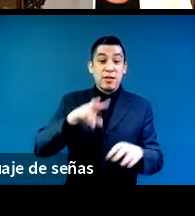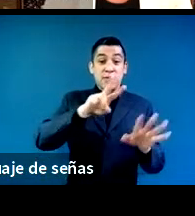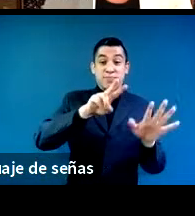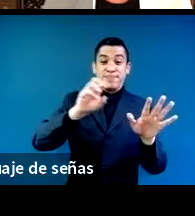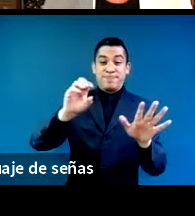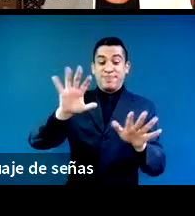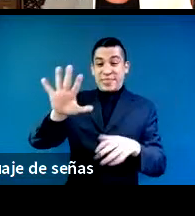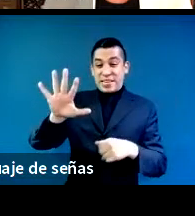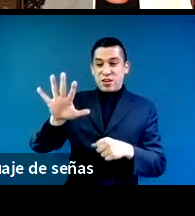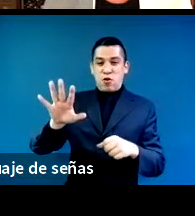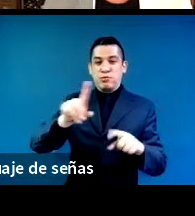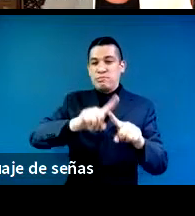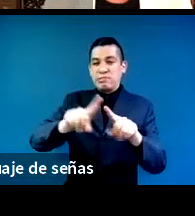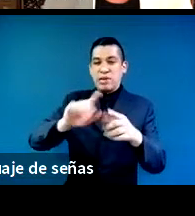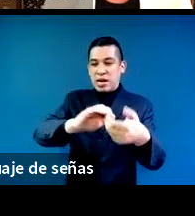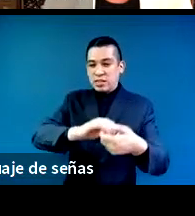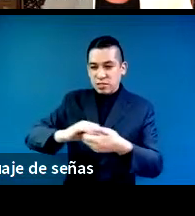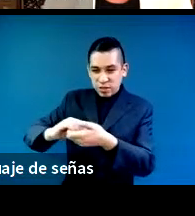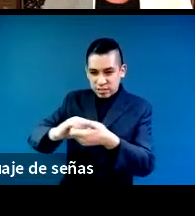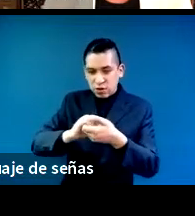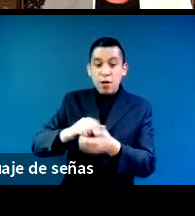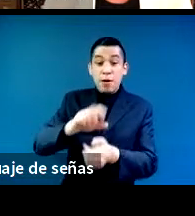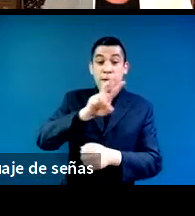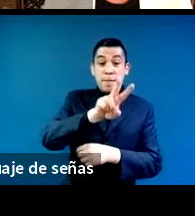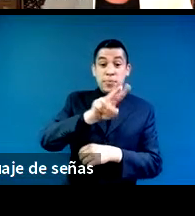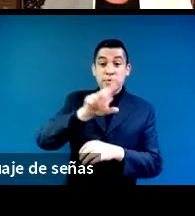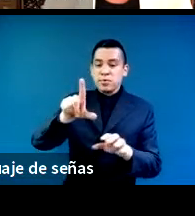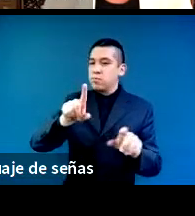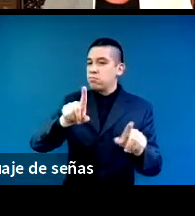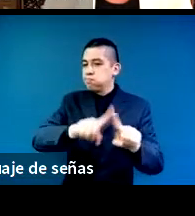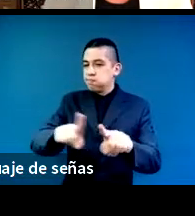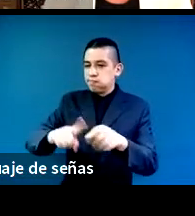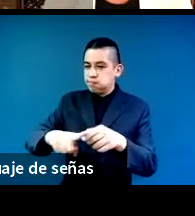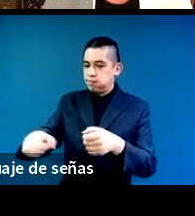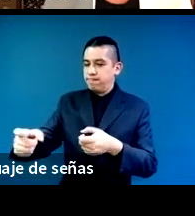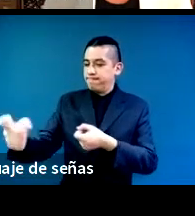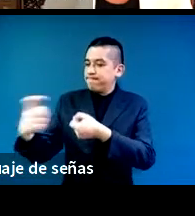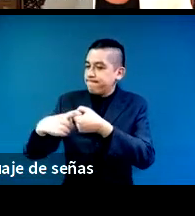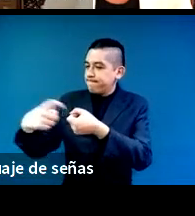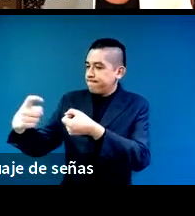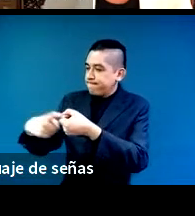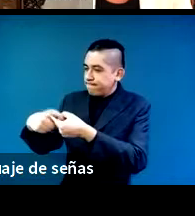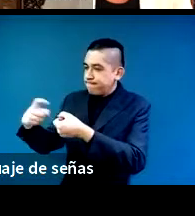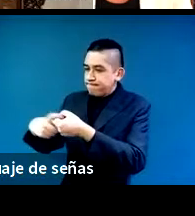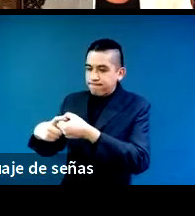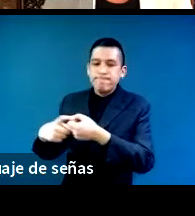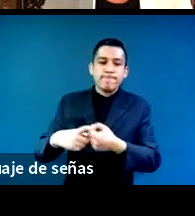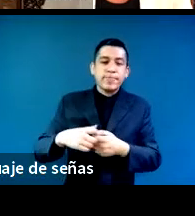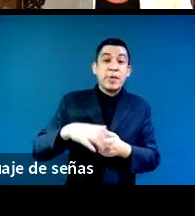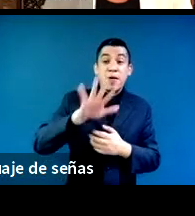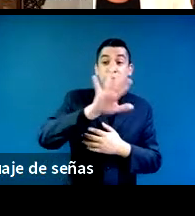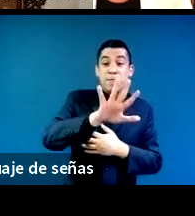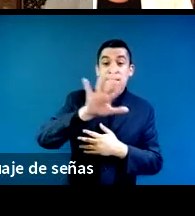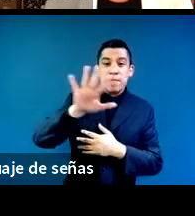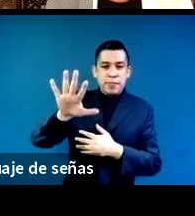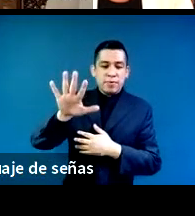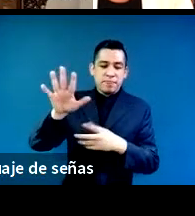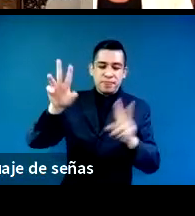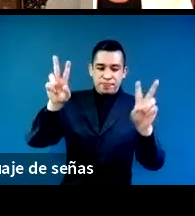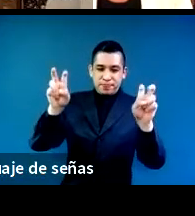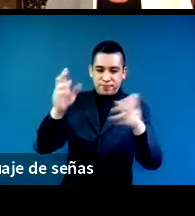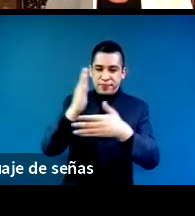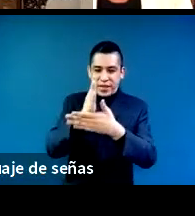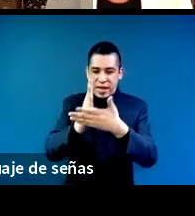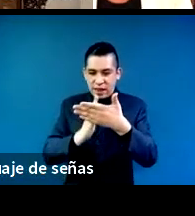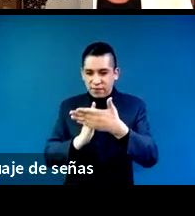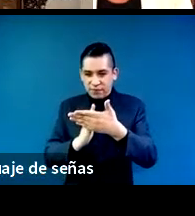50/50, and across 15 of the public sector broadcasters in Europe as well. So what are we doing? We're doing